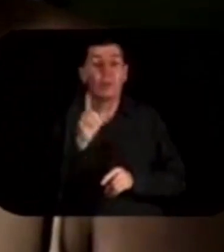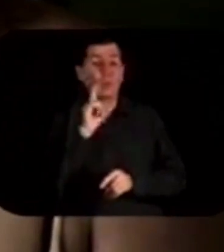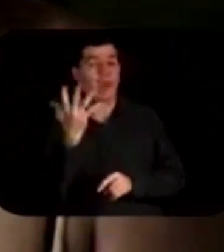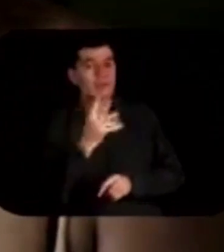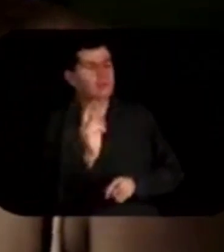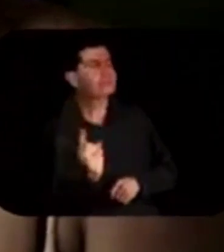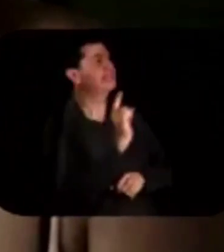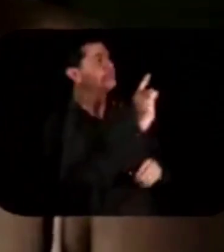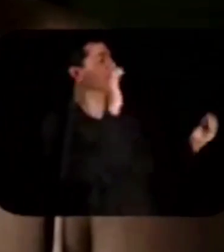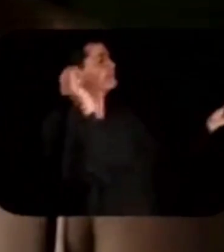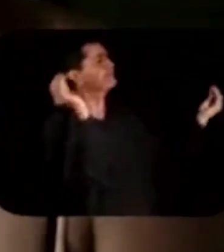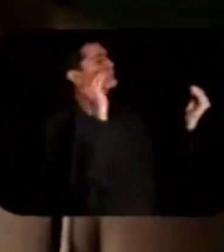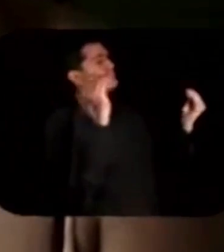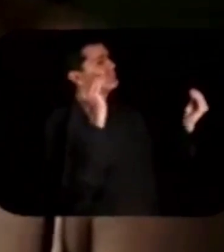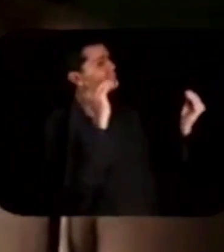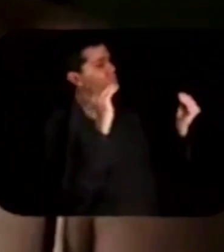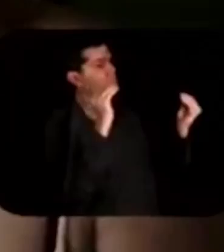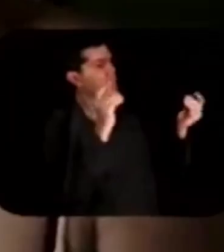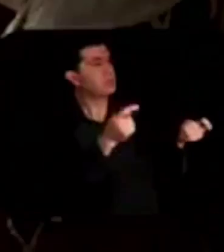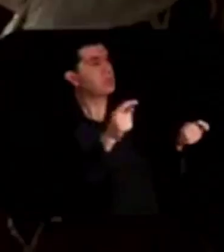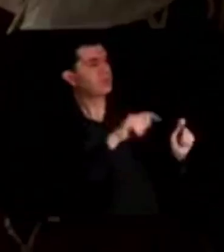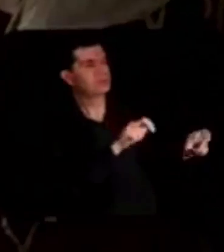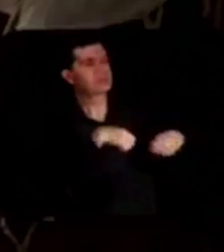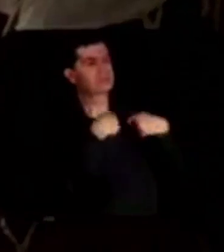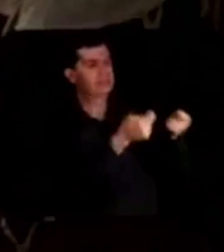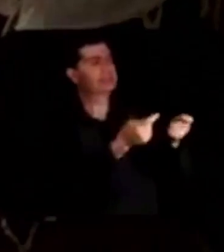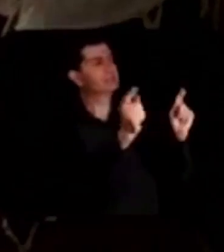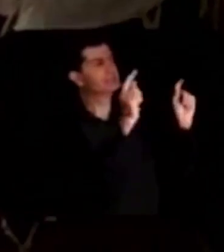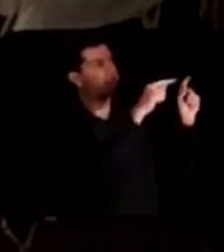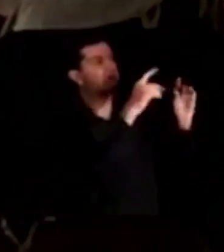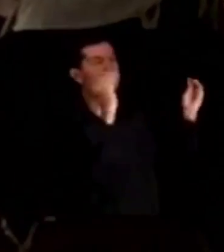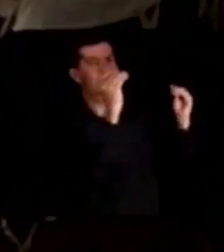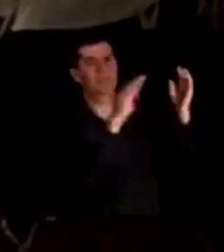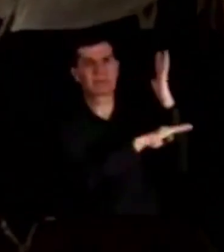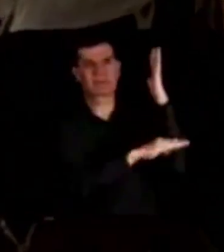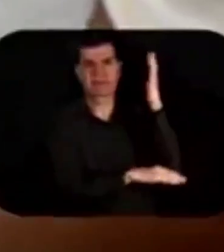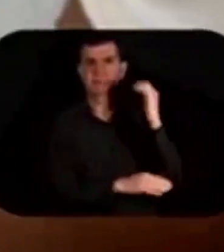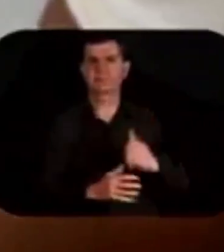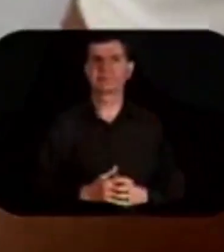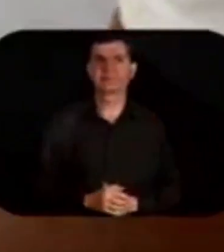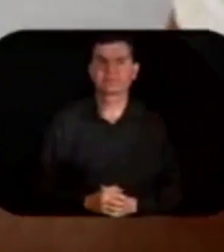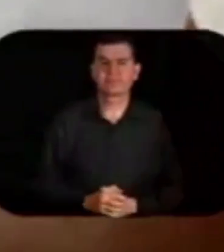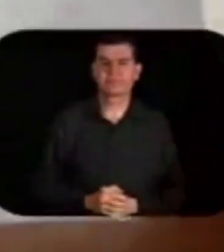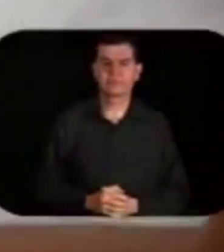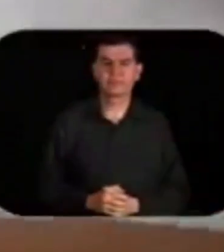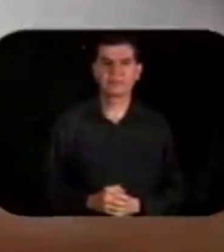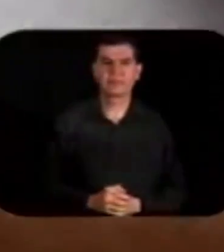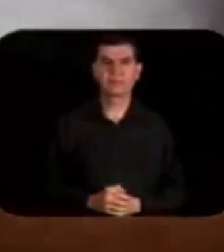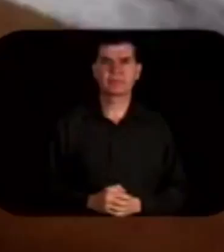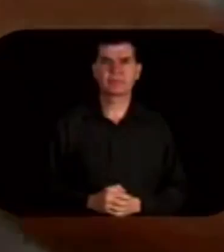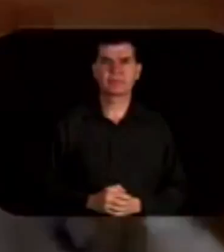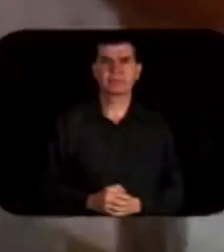Christian. She spoke to the people at Pina on my behalf.